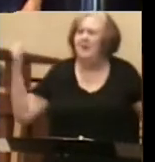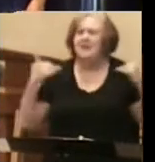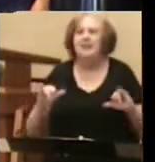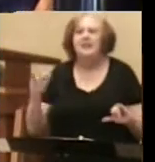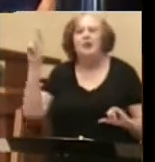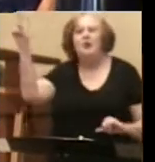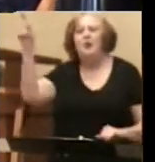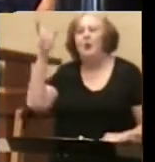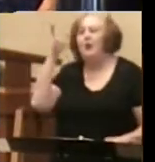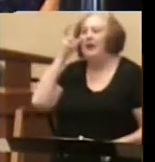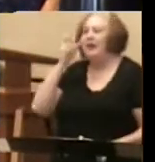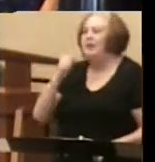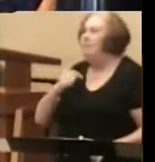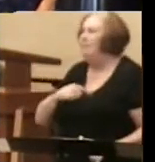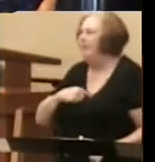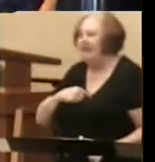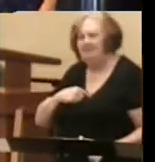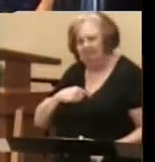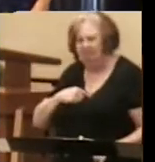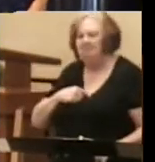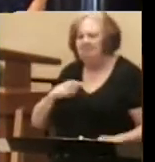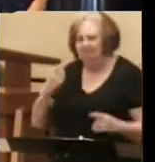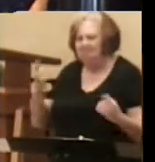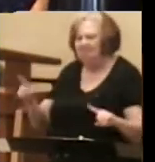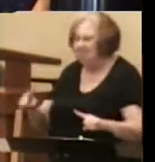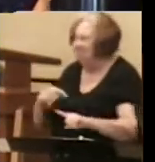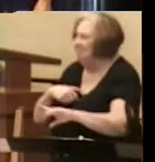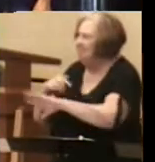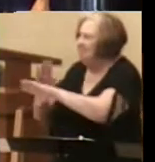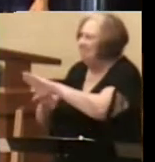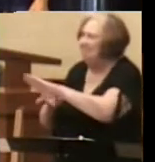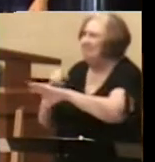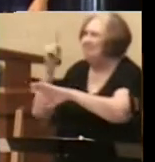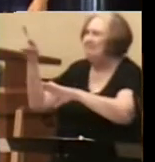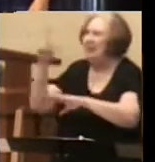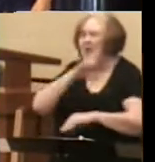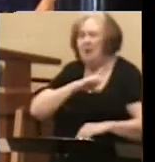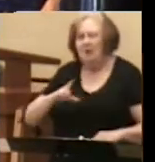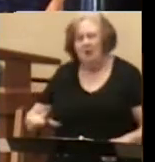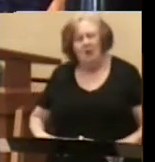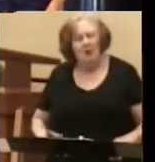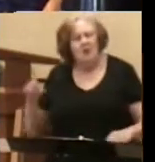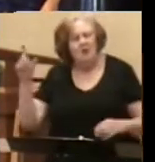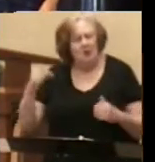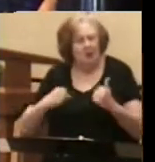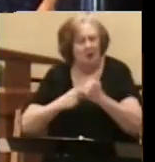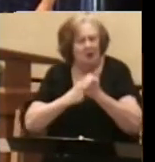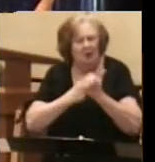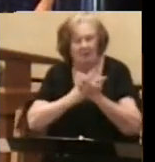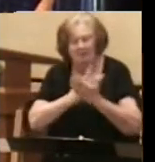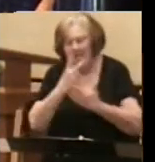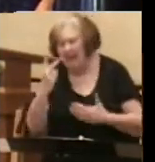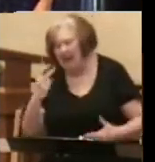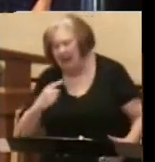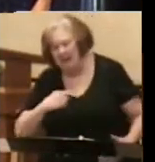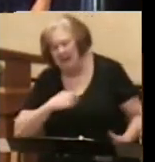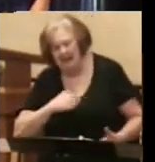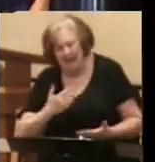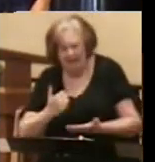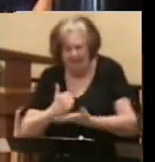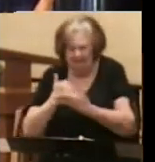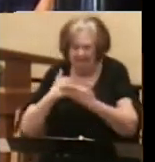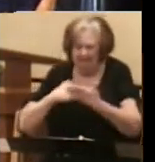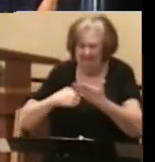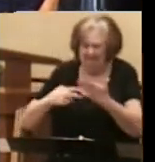you hear me when I'm calling. Lord, you catch me when I'm falling. And